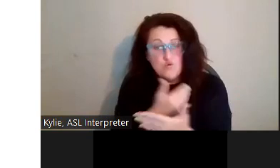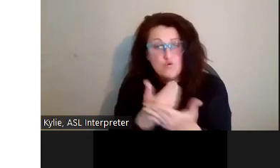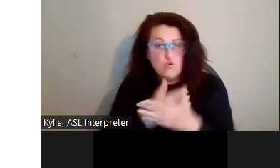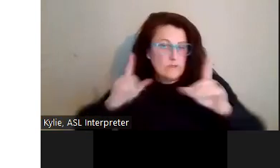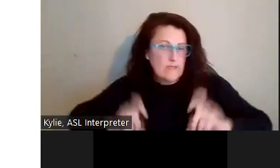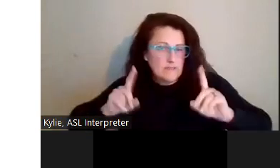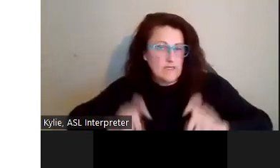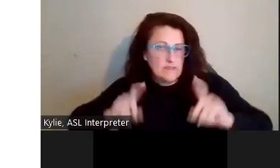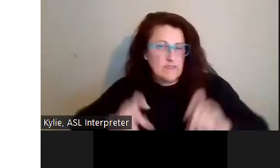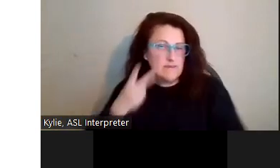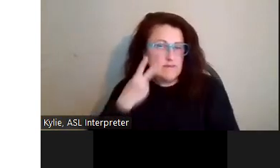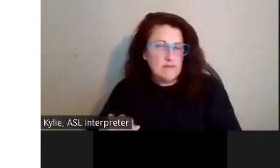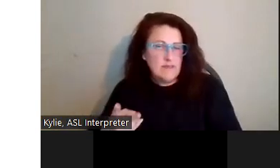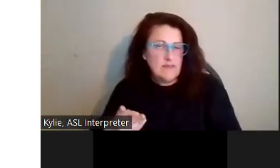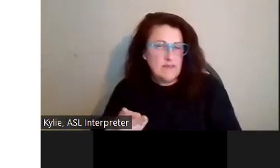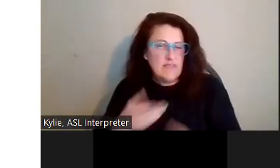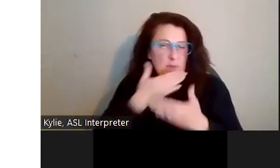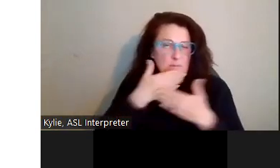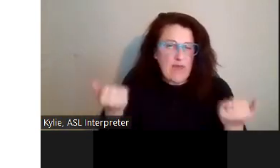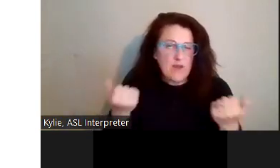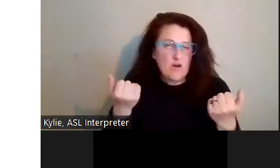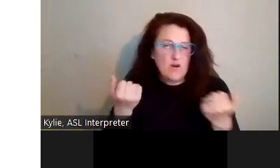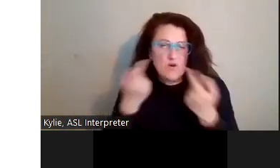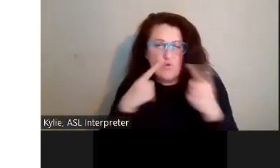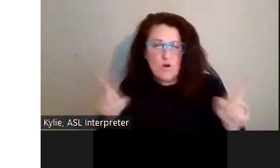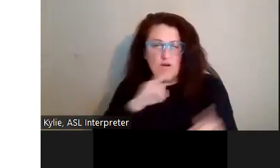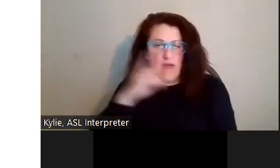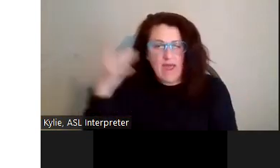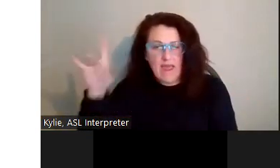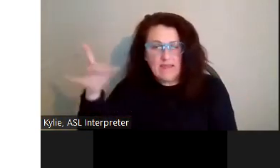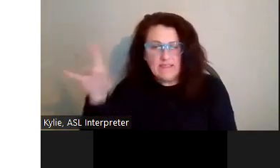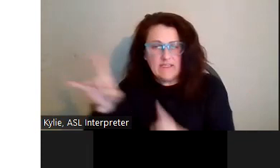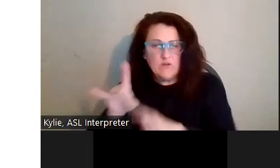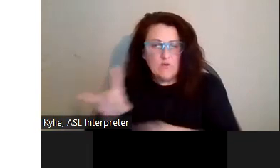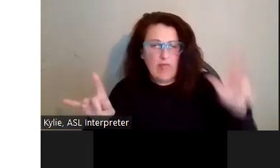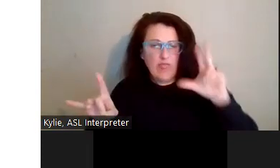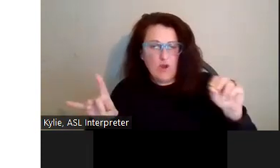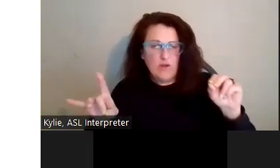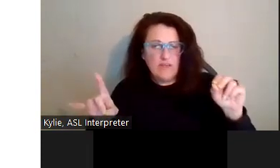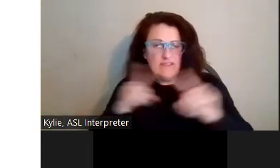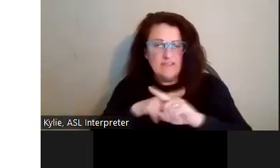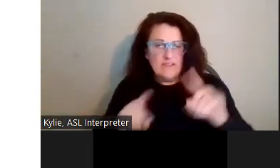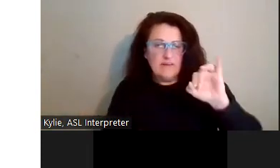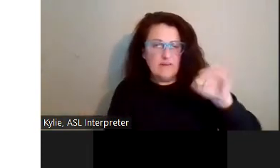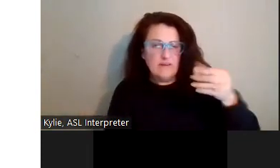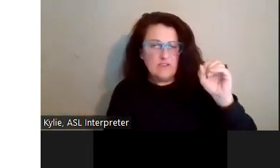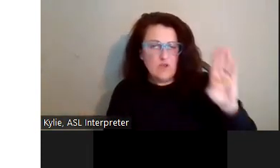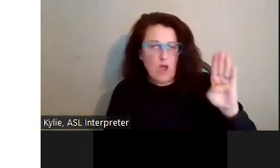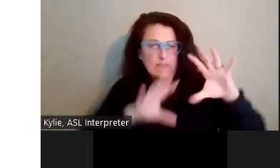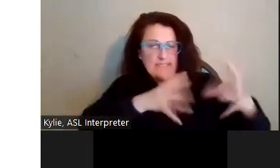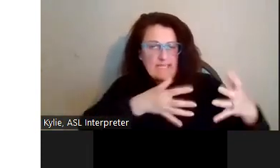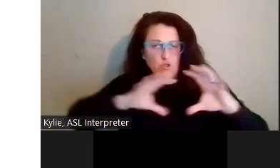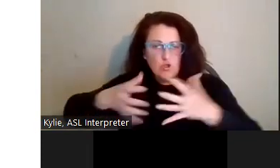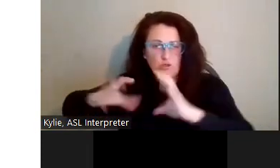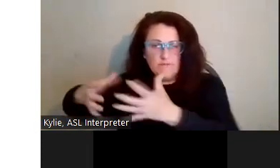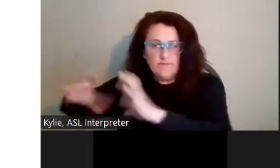see if those new ways work better for 18 to 30 year olds in different job sectors. So for